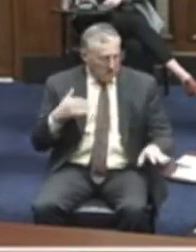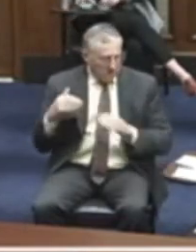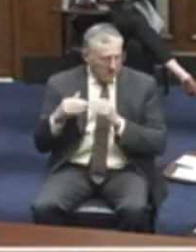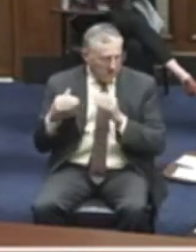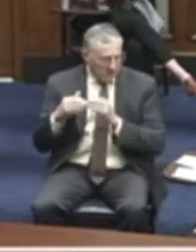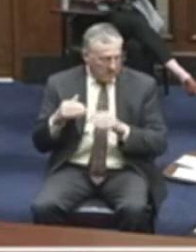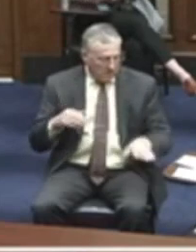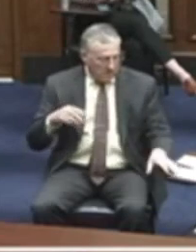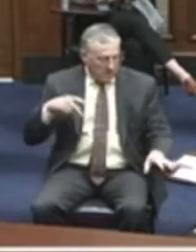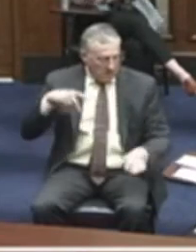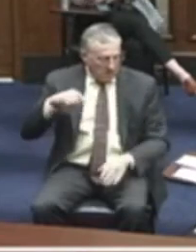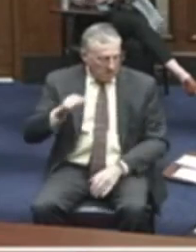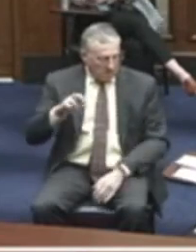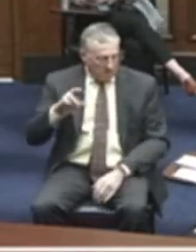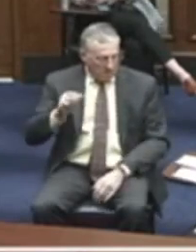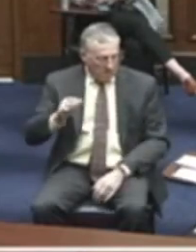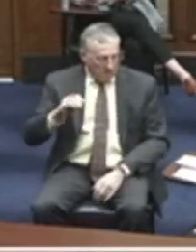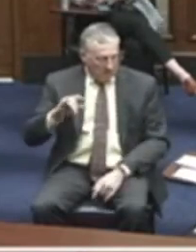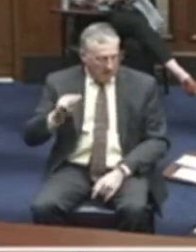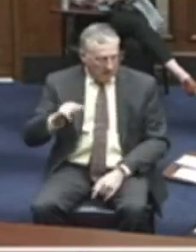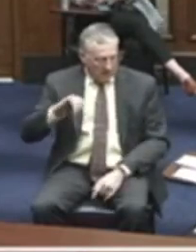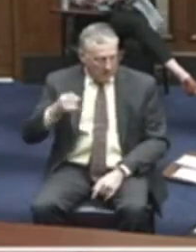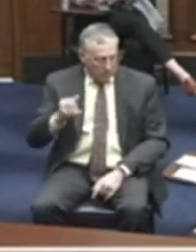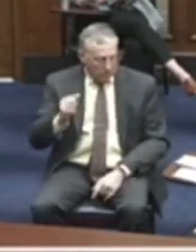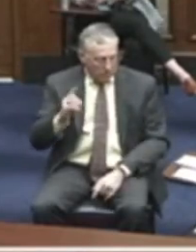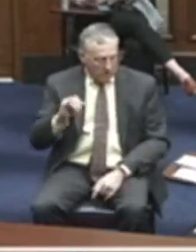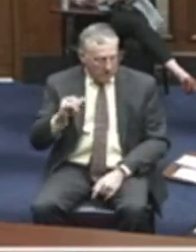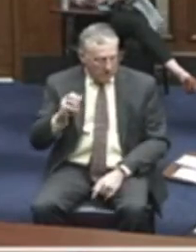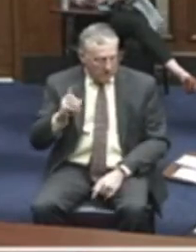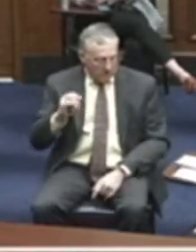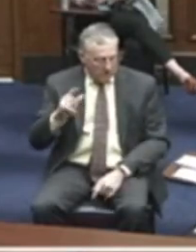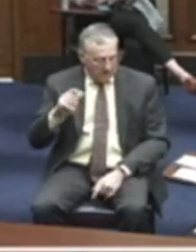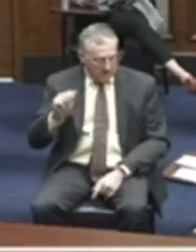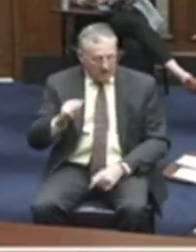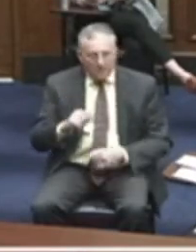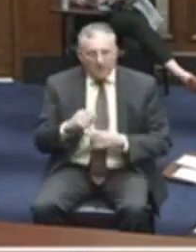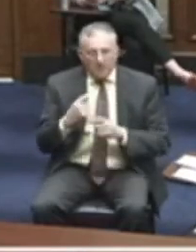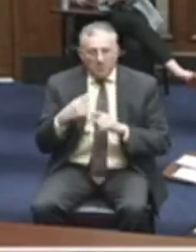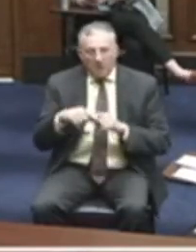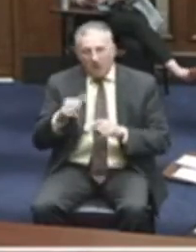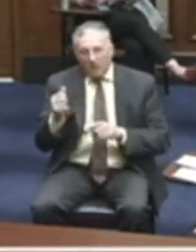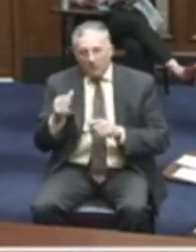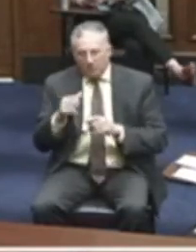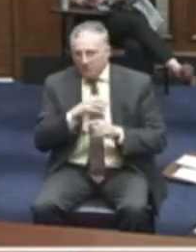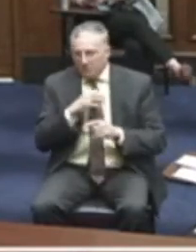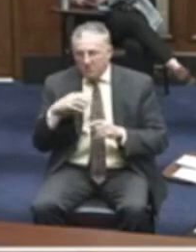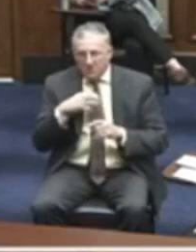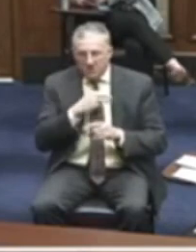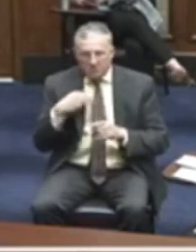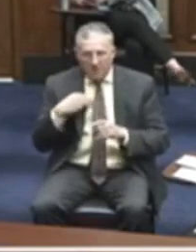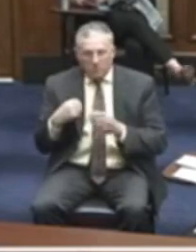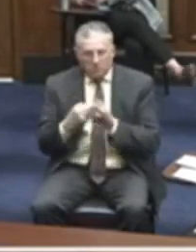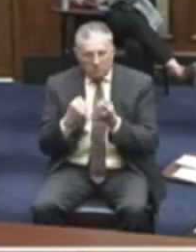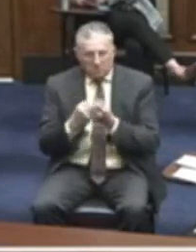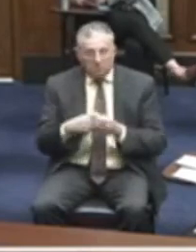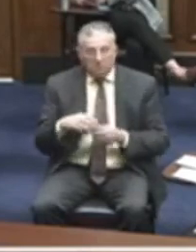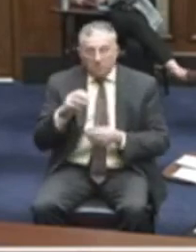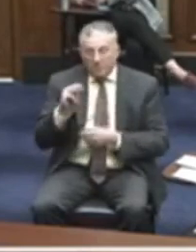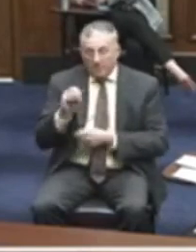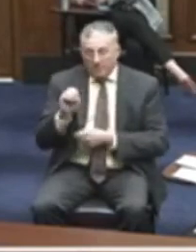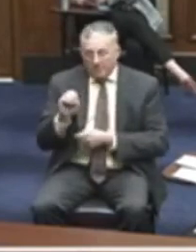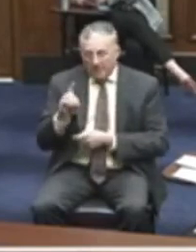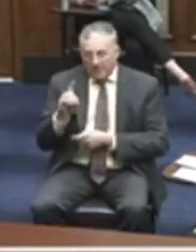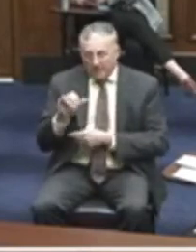Pramila Jayapal, and championed by numerous members on this committee. Medicare for All, a